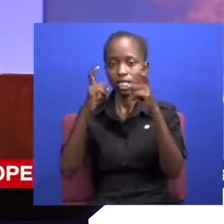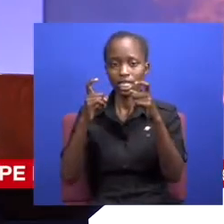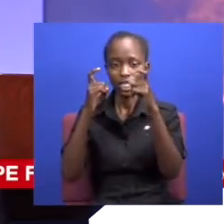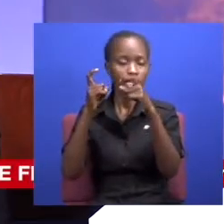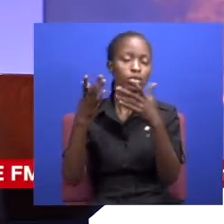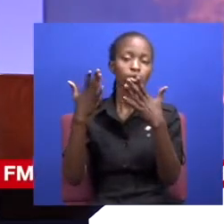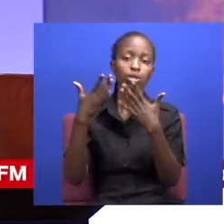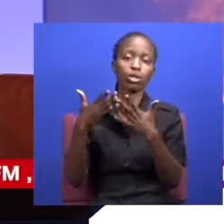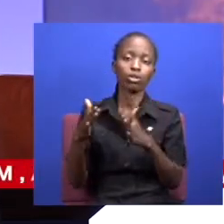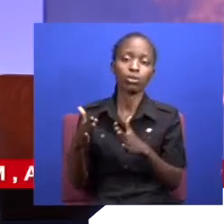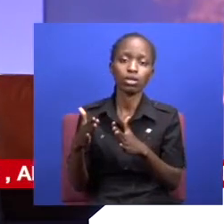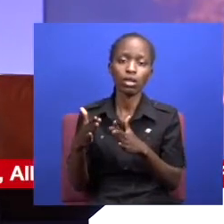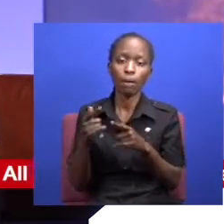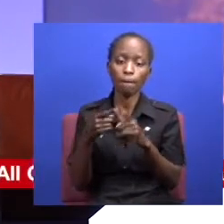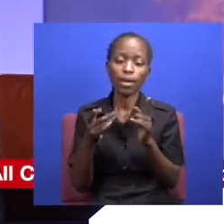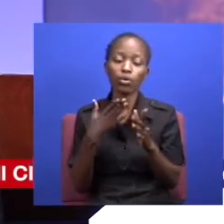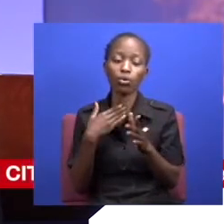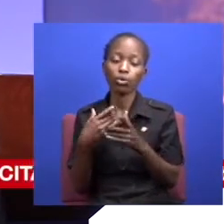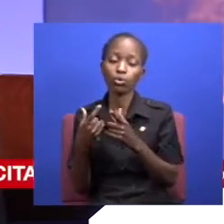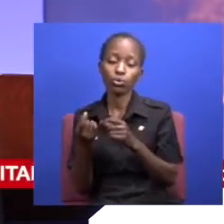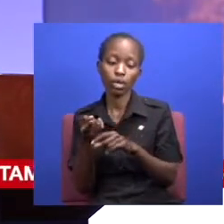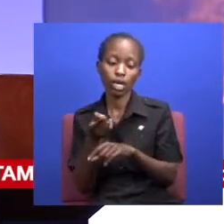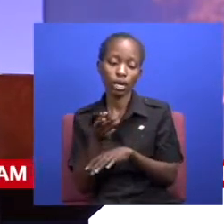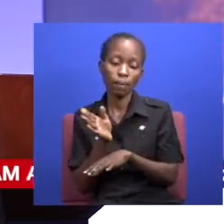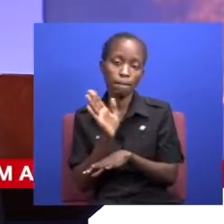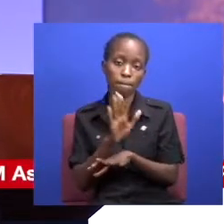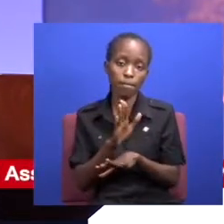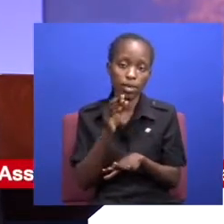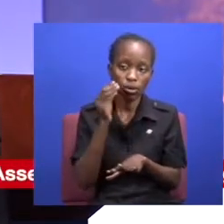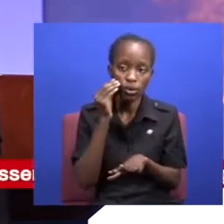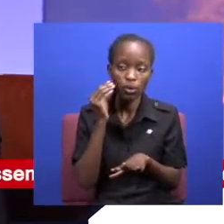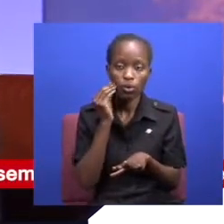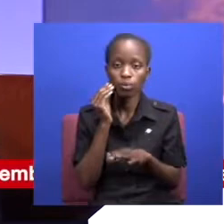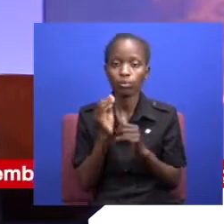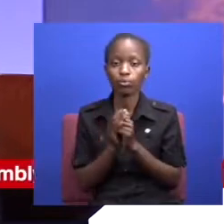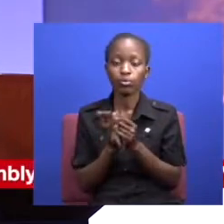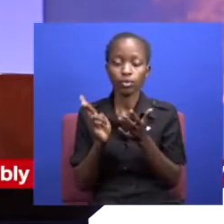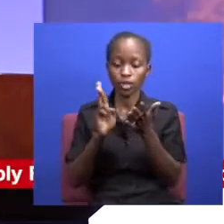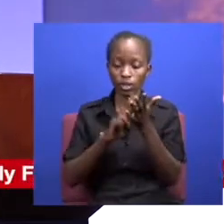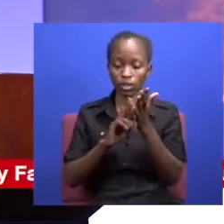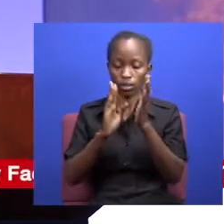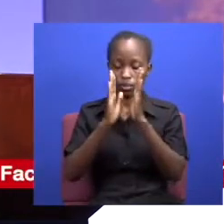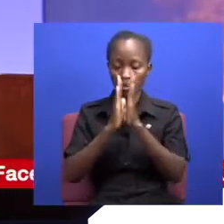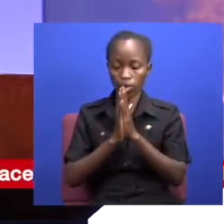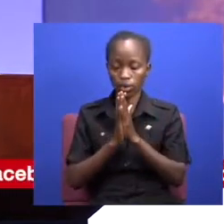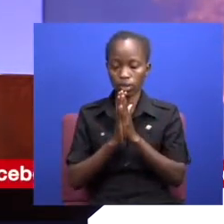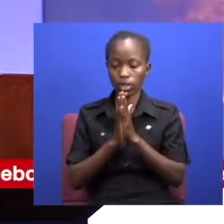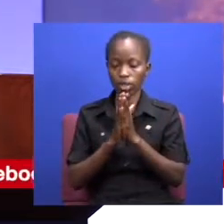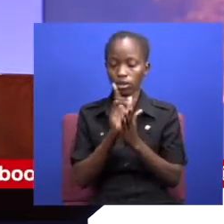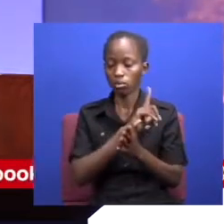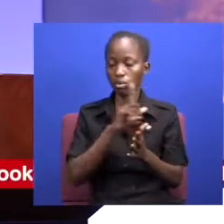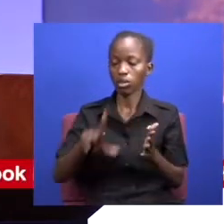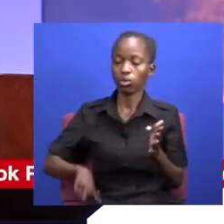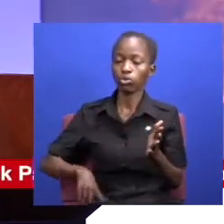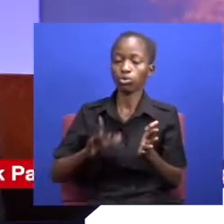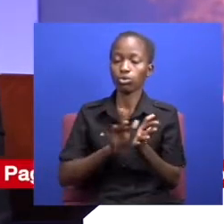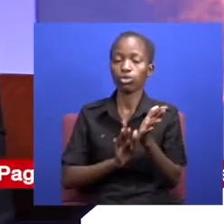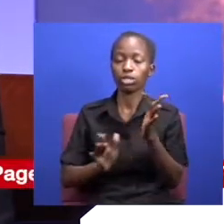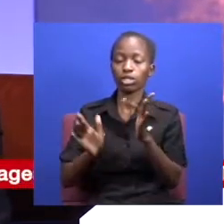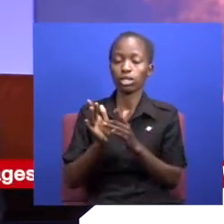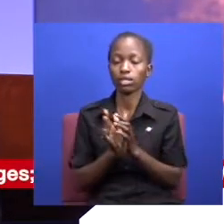lost. But you want to come back home. Why don't you just say this prayer after me? Say, Lord Jesus,